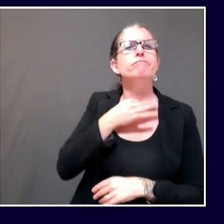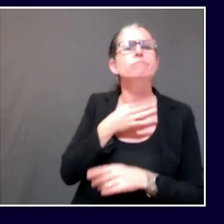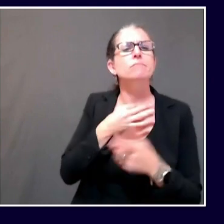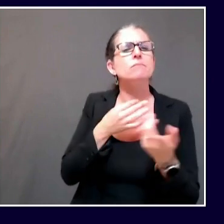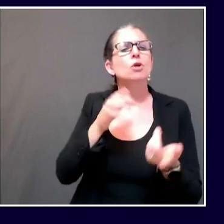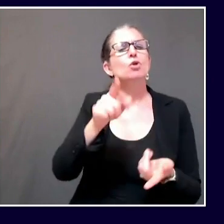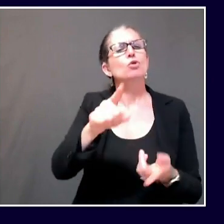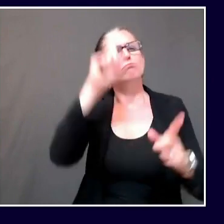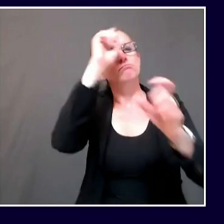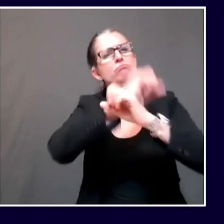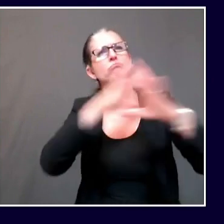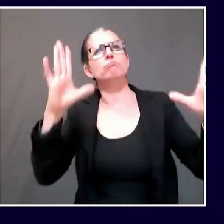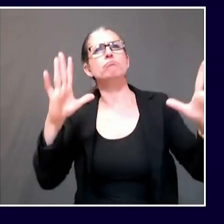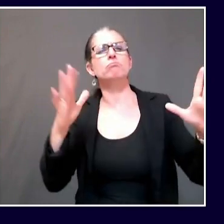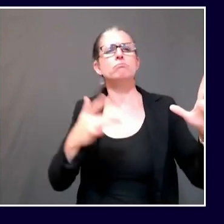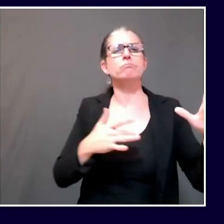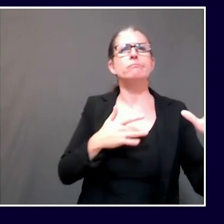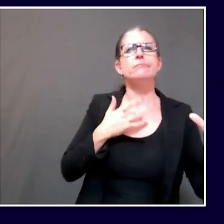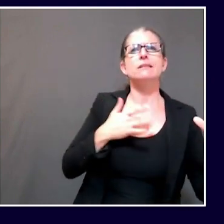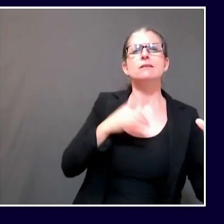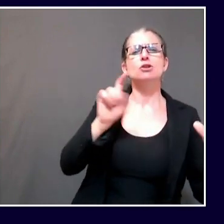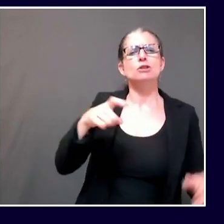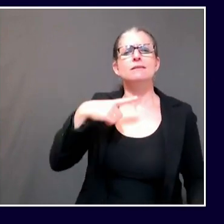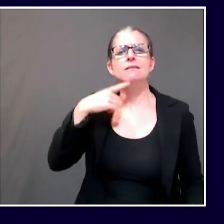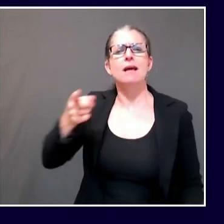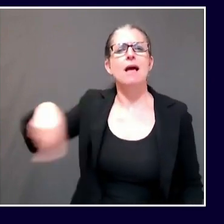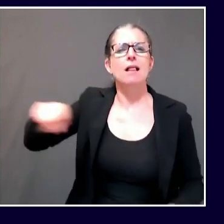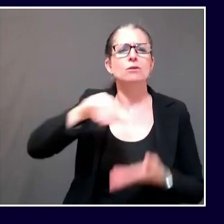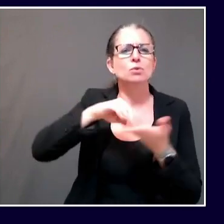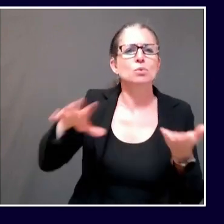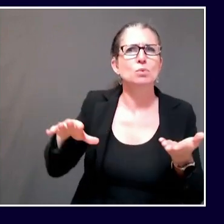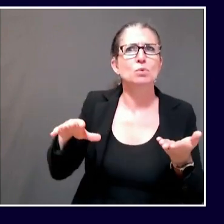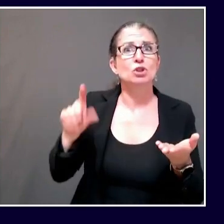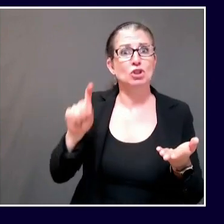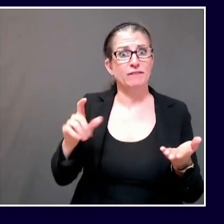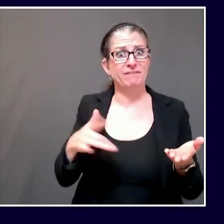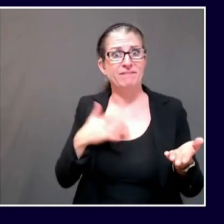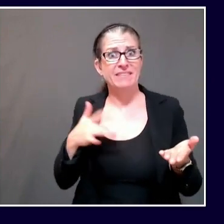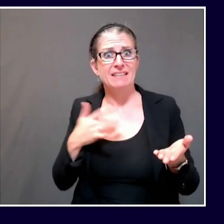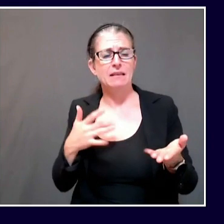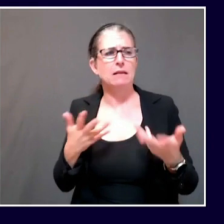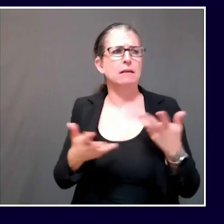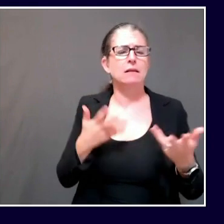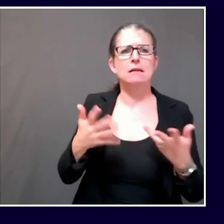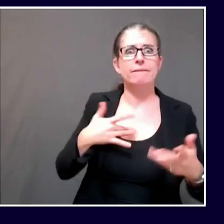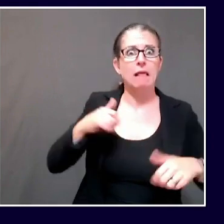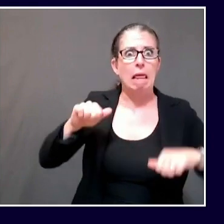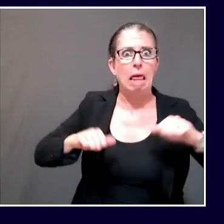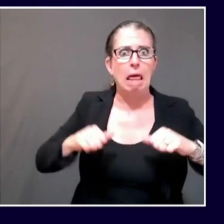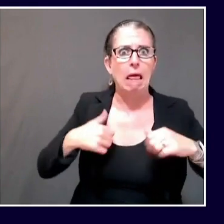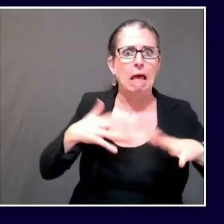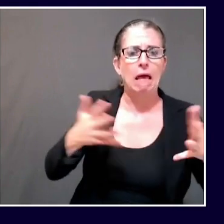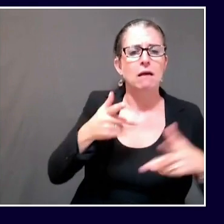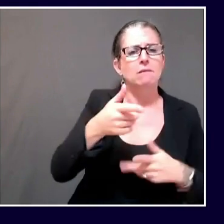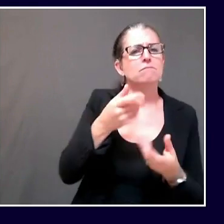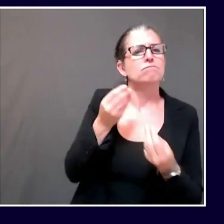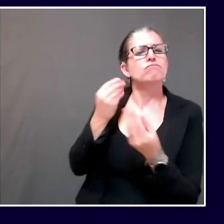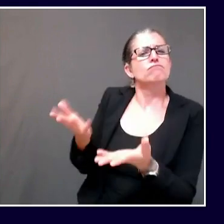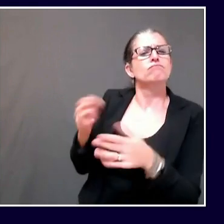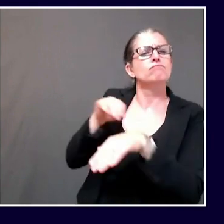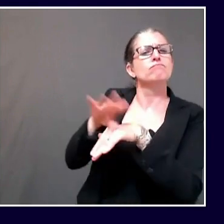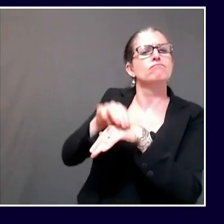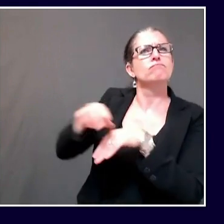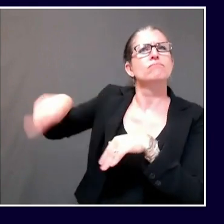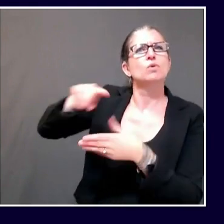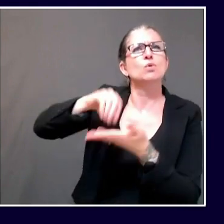about feeling apprehensive, about things that they can keep in mind during the day and when they get home? What sort of